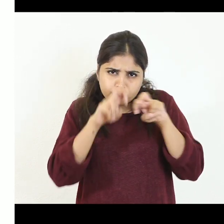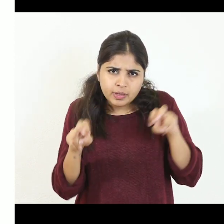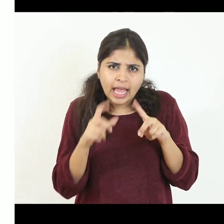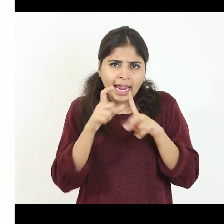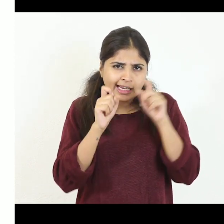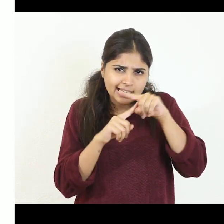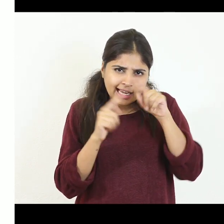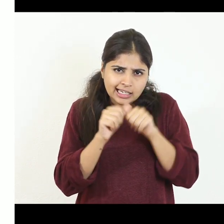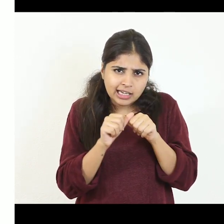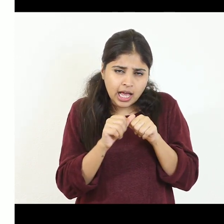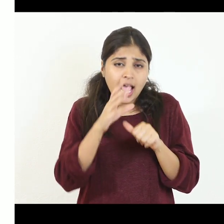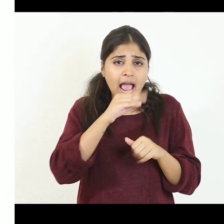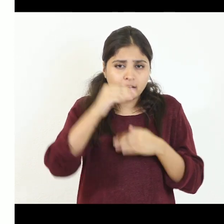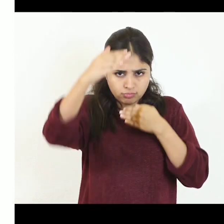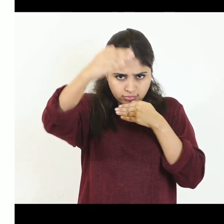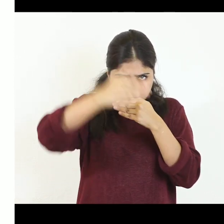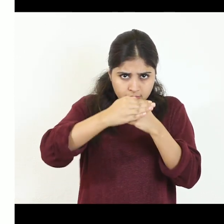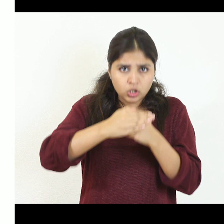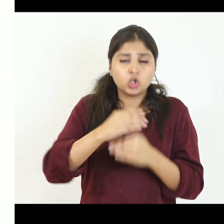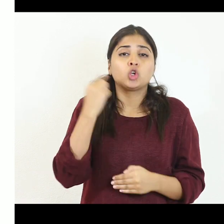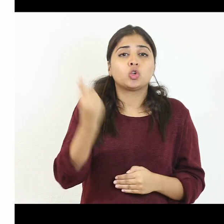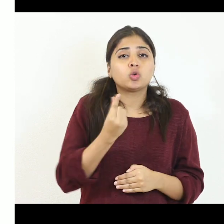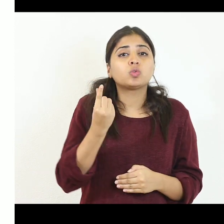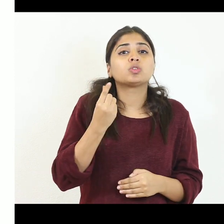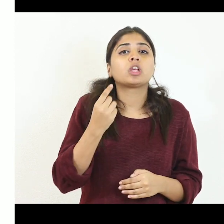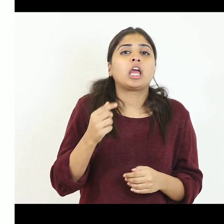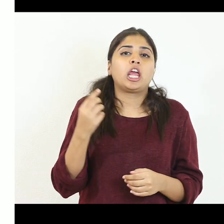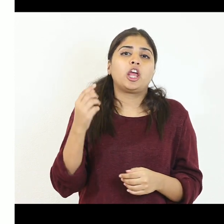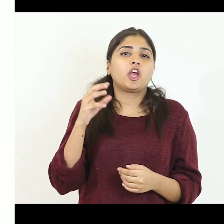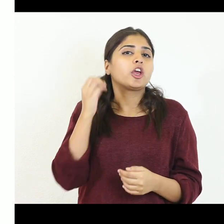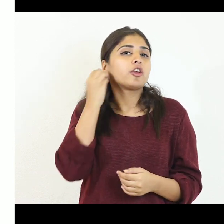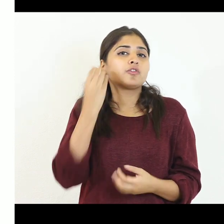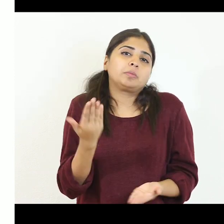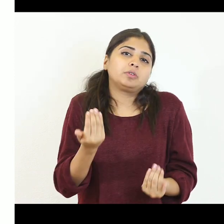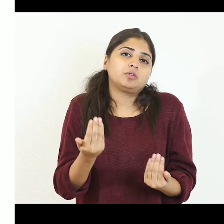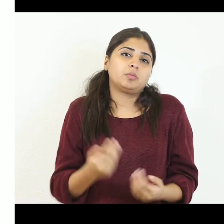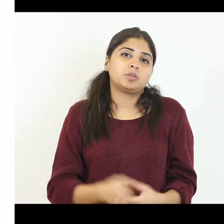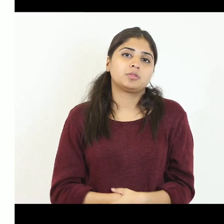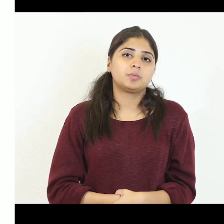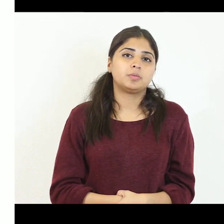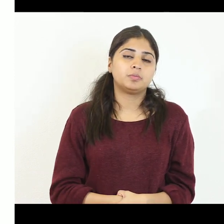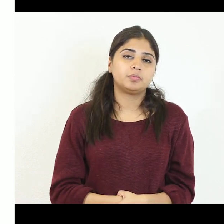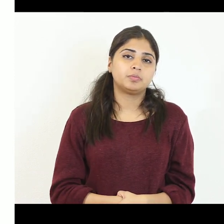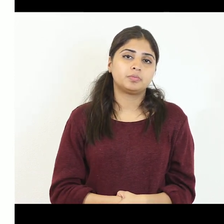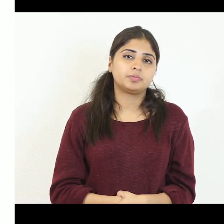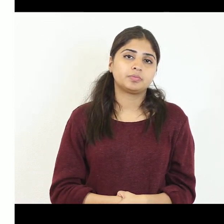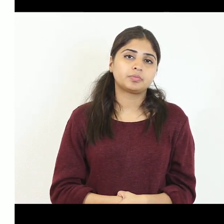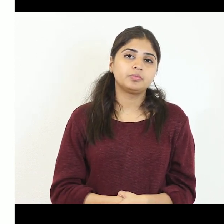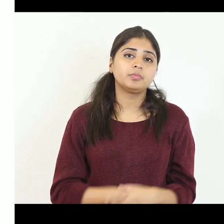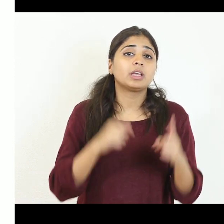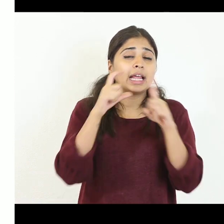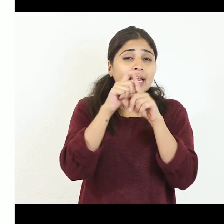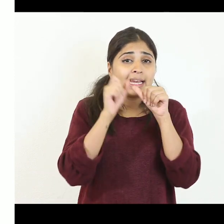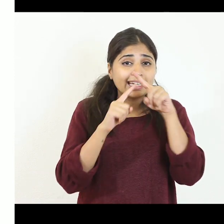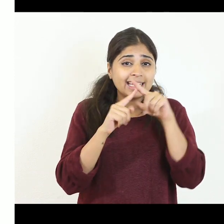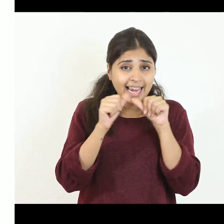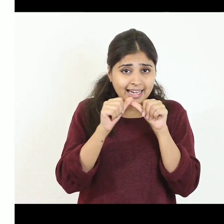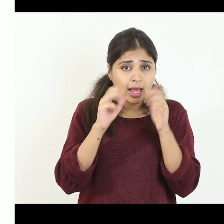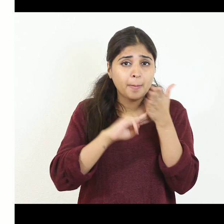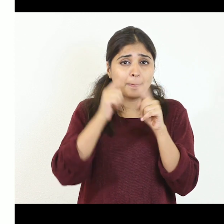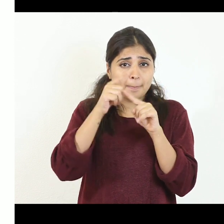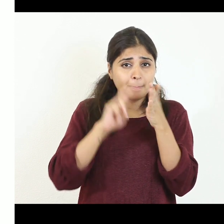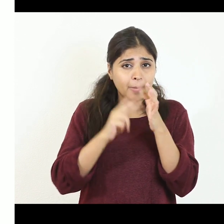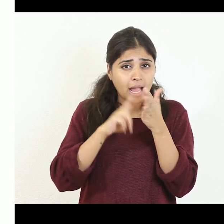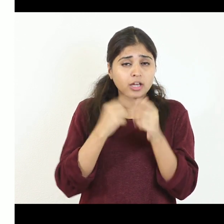Data mining uses sophisticated data analysis tools to discover patterns and